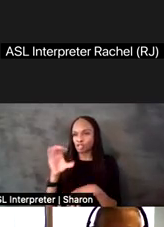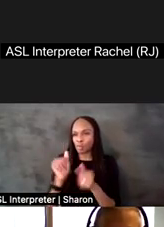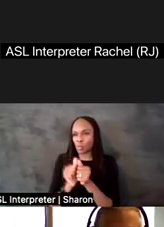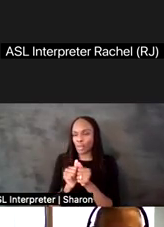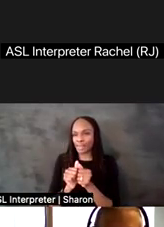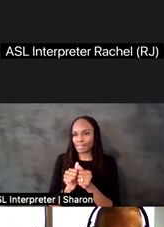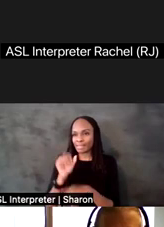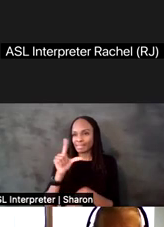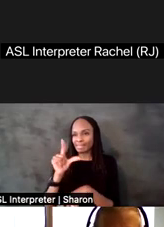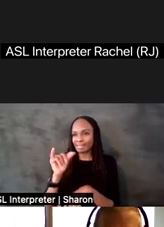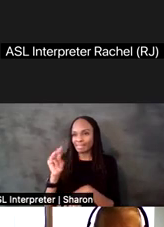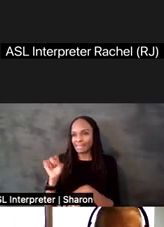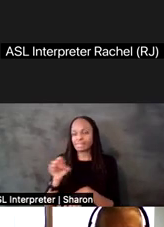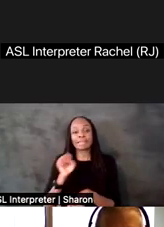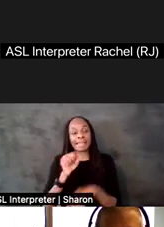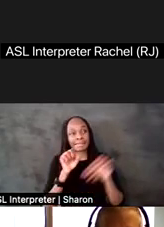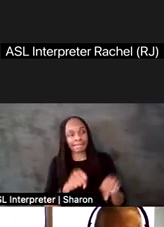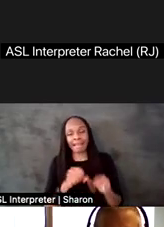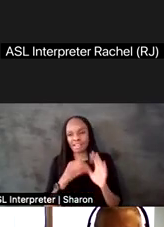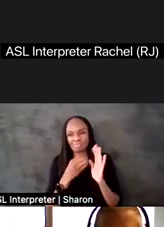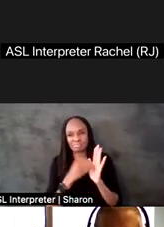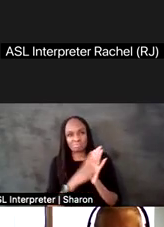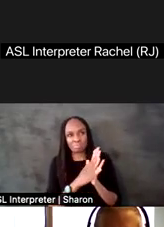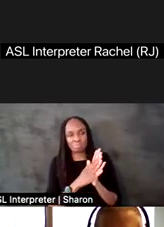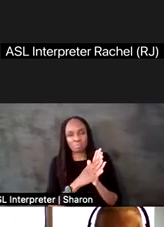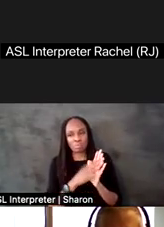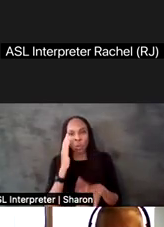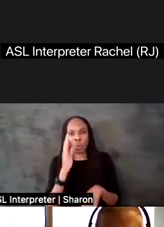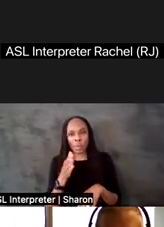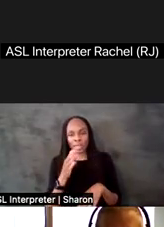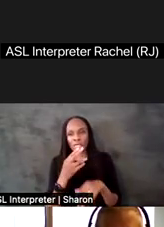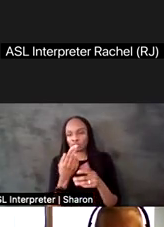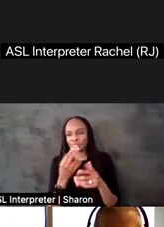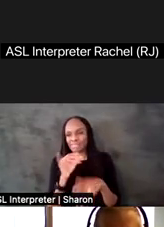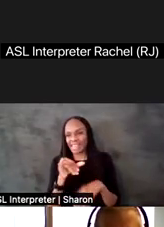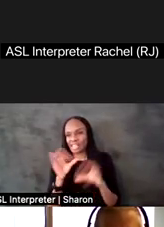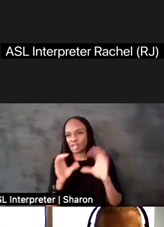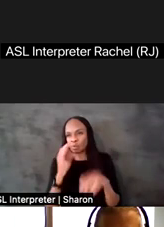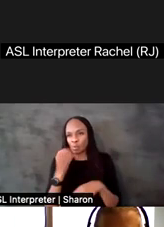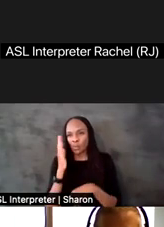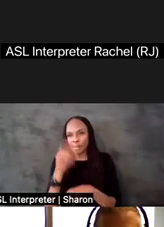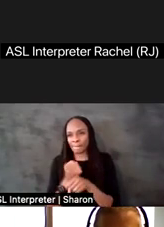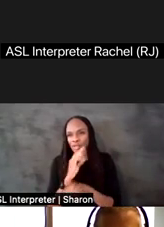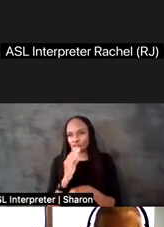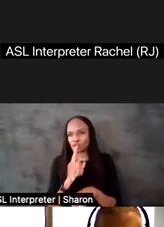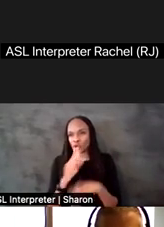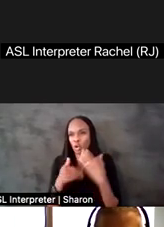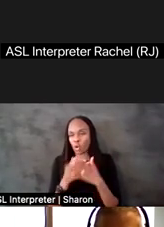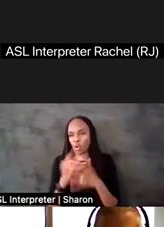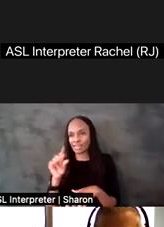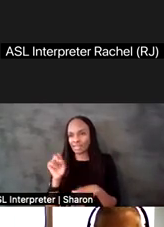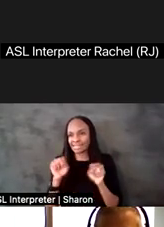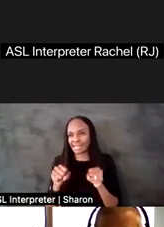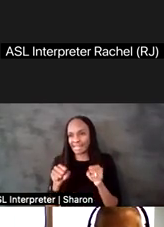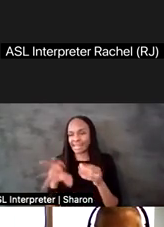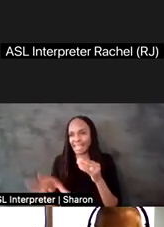put that together. And Lindsay, can you make a note that we'll take the chat and we'll make sure all the links we can add to the web